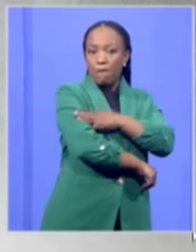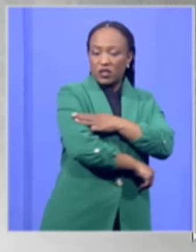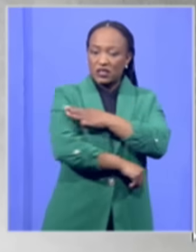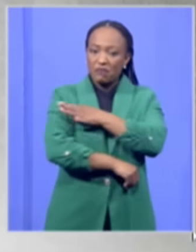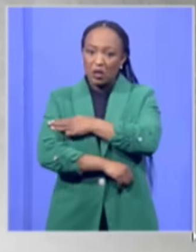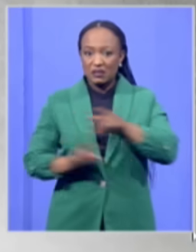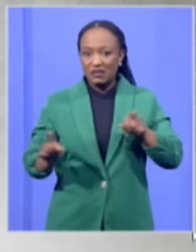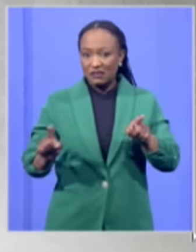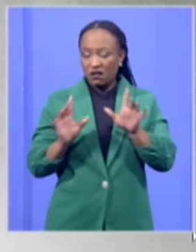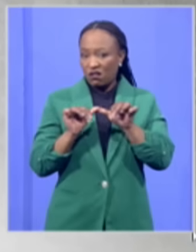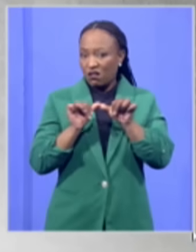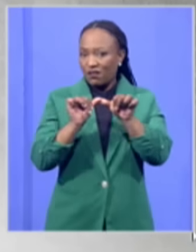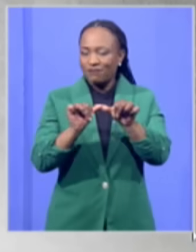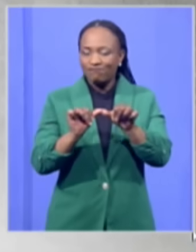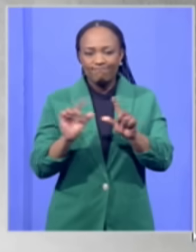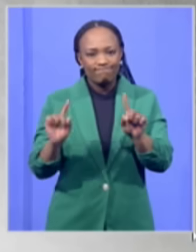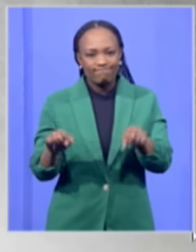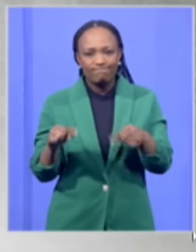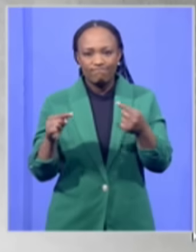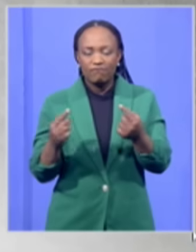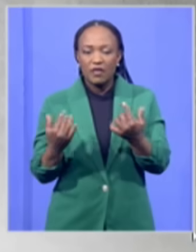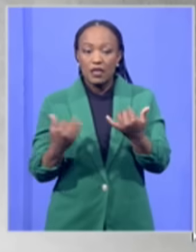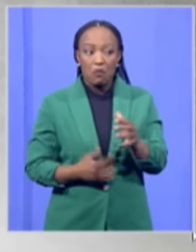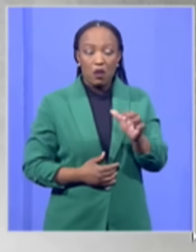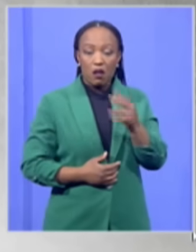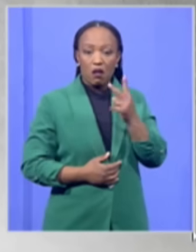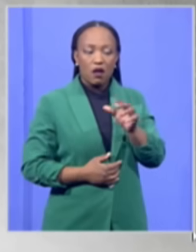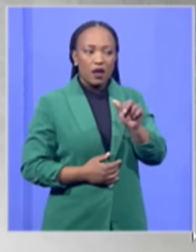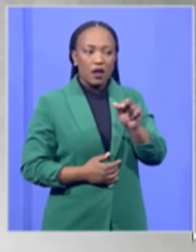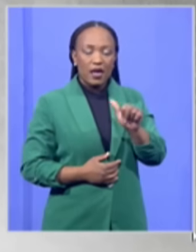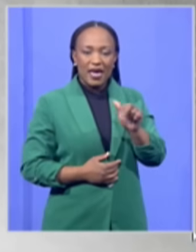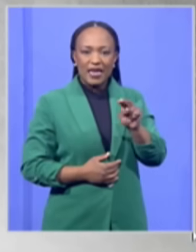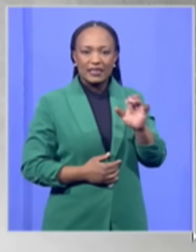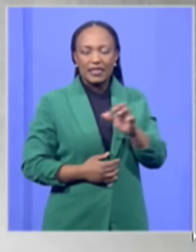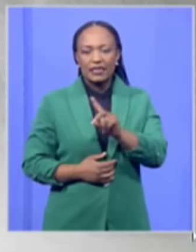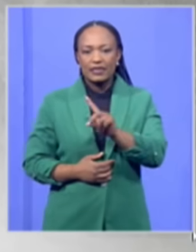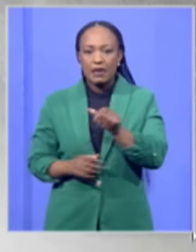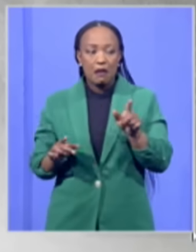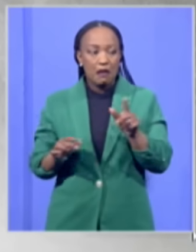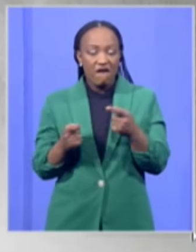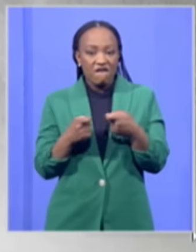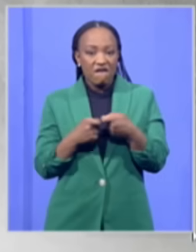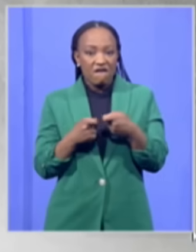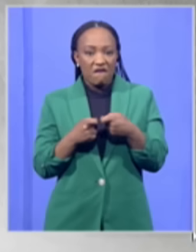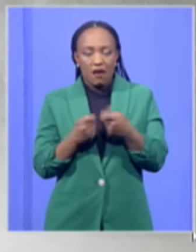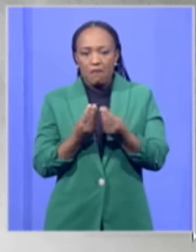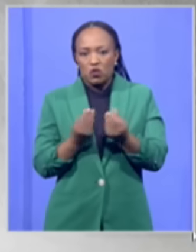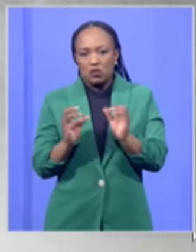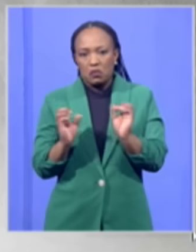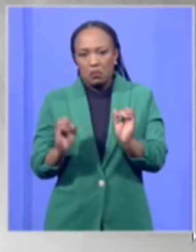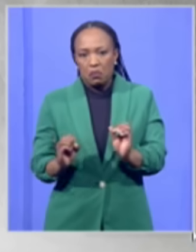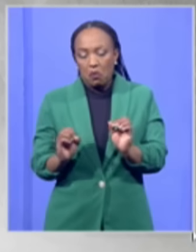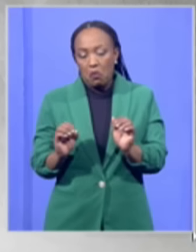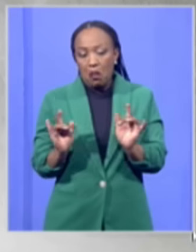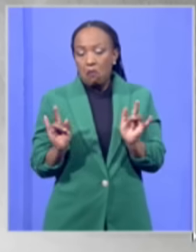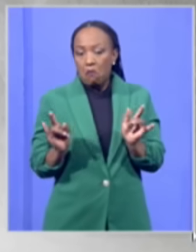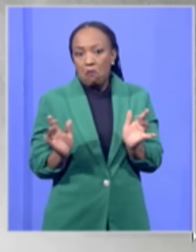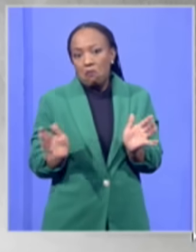ba gore re tlo no lebelela ANC le DA di elwa ka mehla go sena le tharollo. Ge le letlakale na